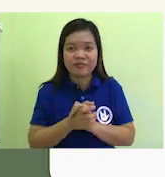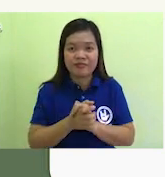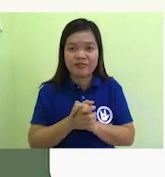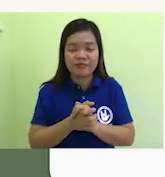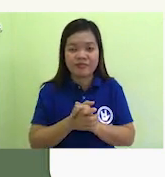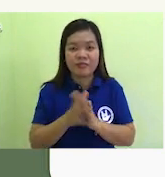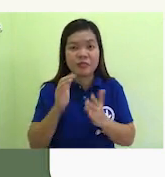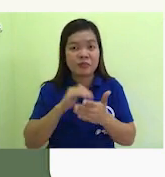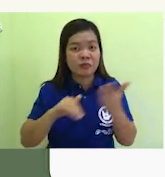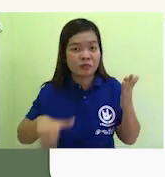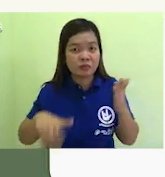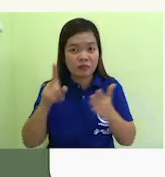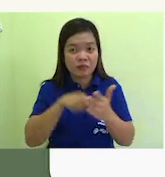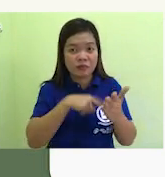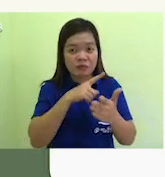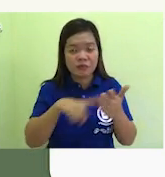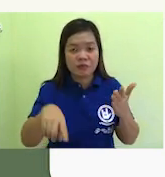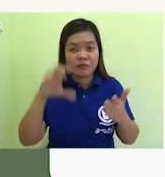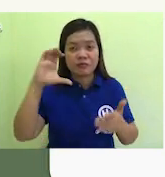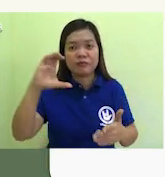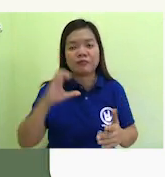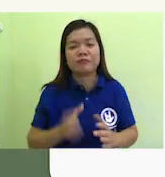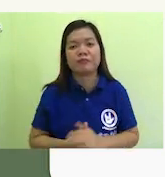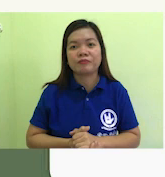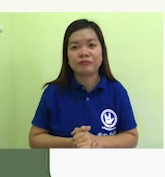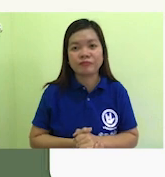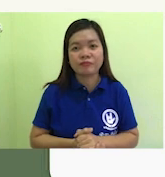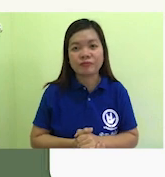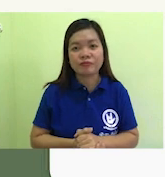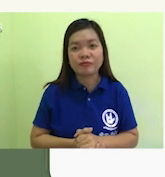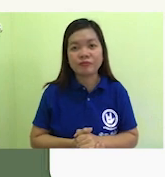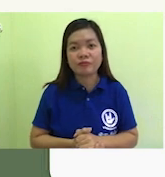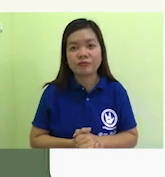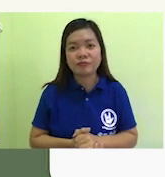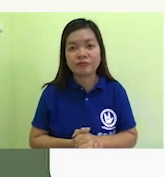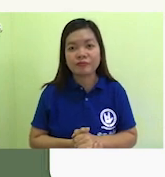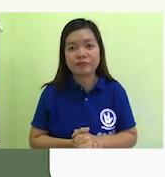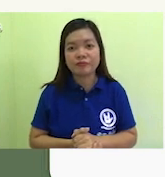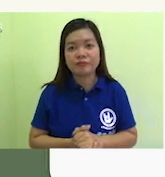equation 1 to eliminate c.